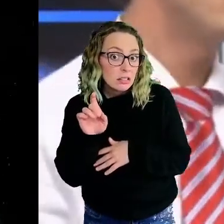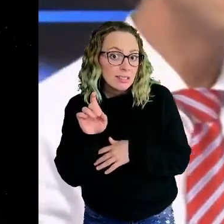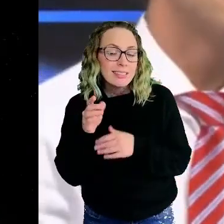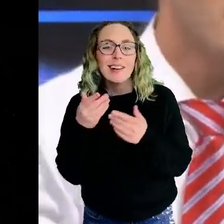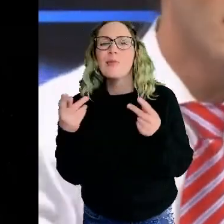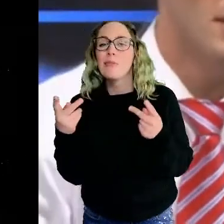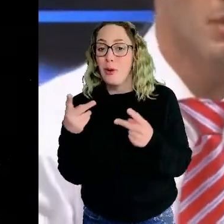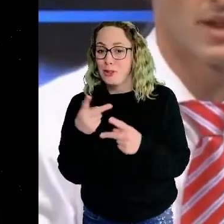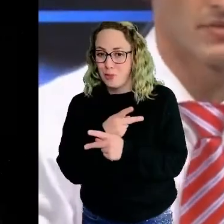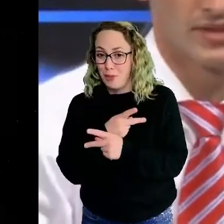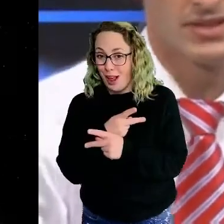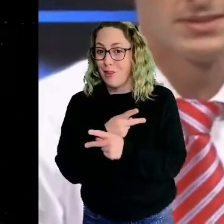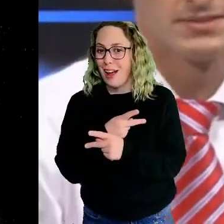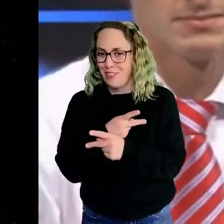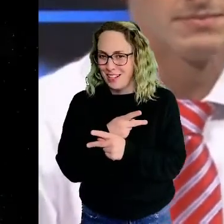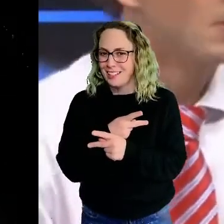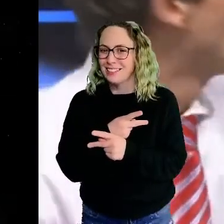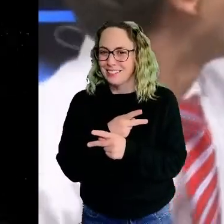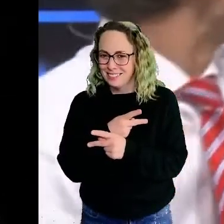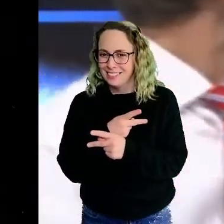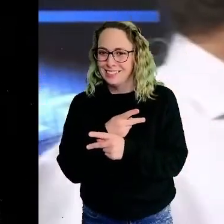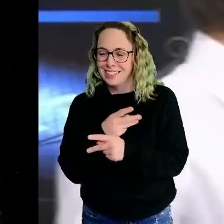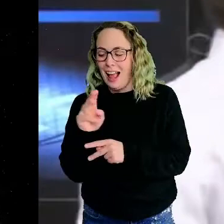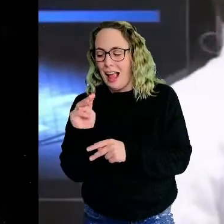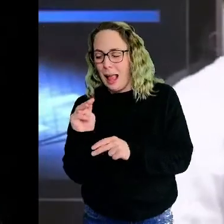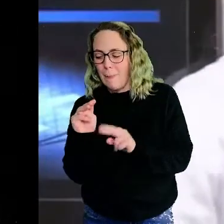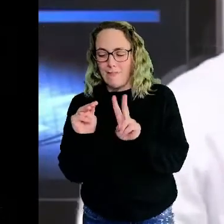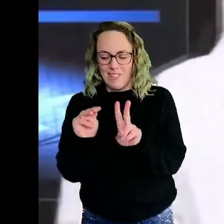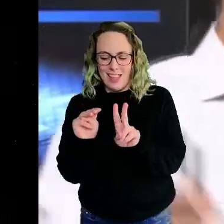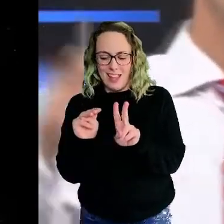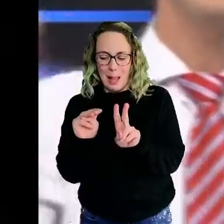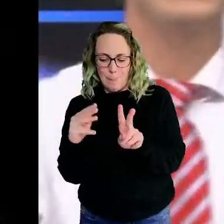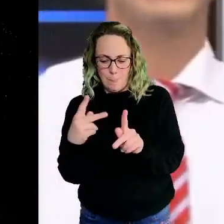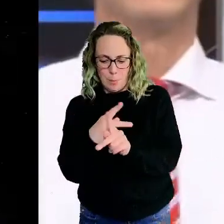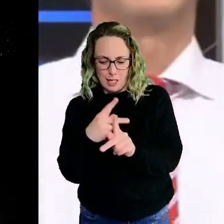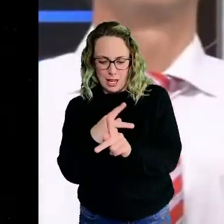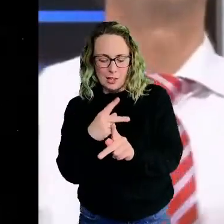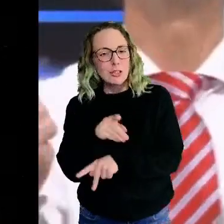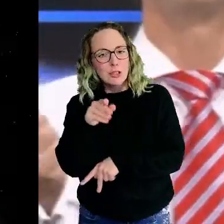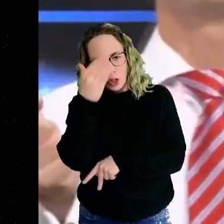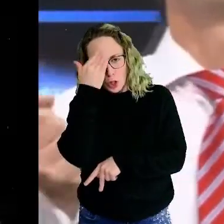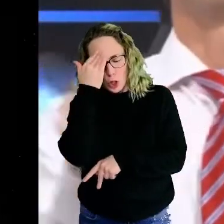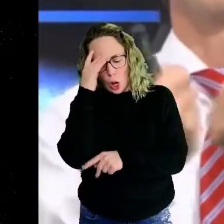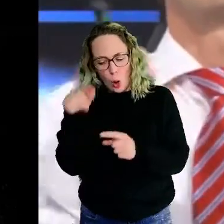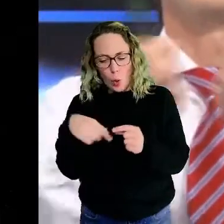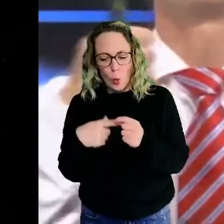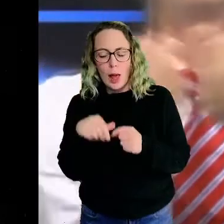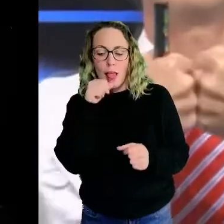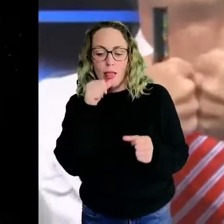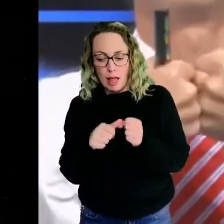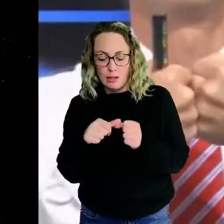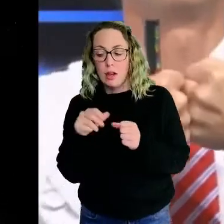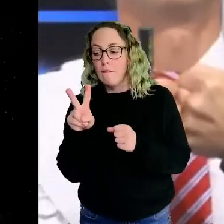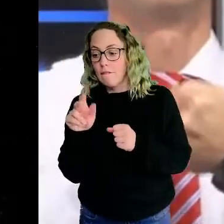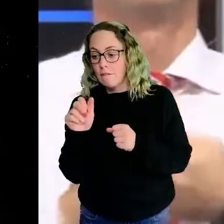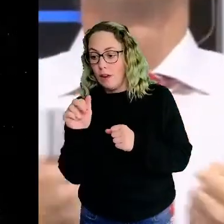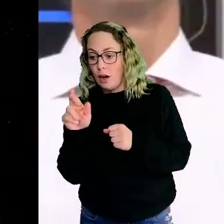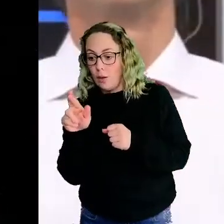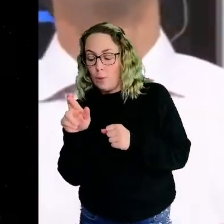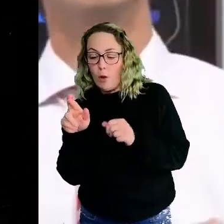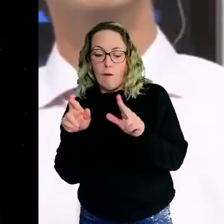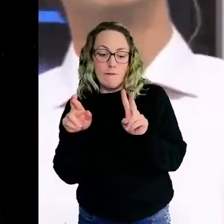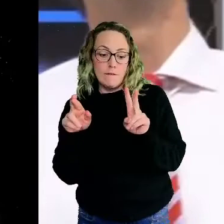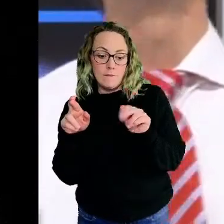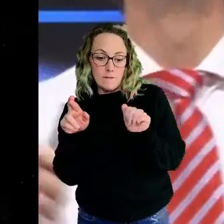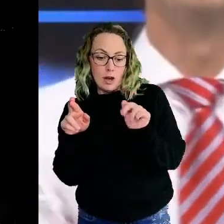being multiplied by V? Well, you know, when two letters, two variables are back to back like this,